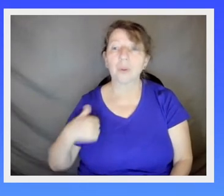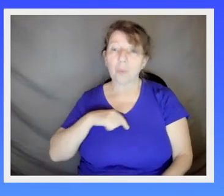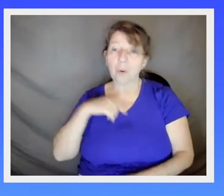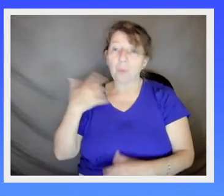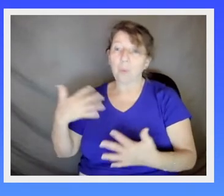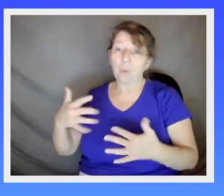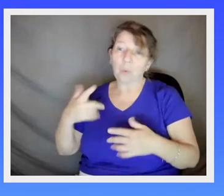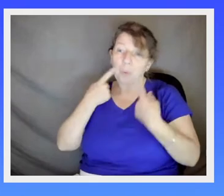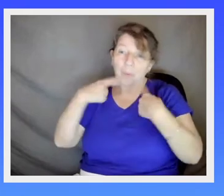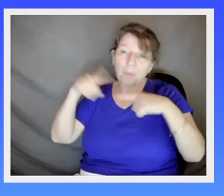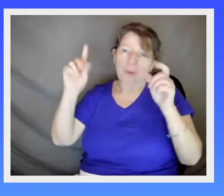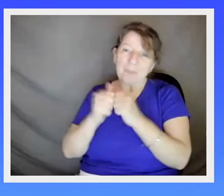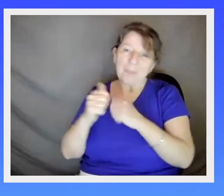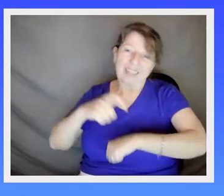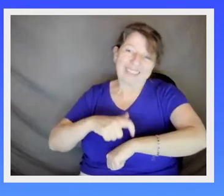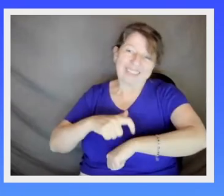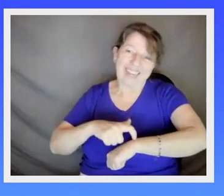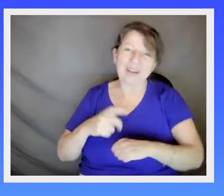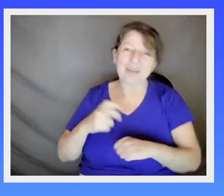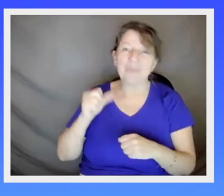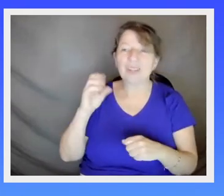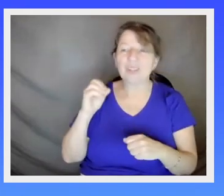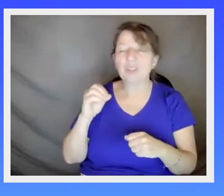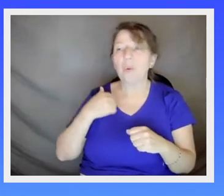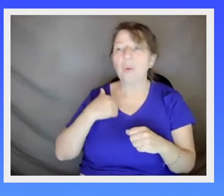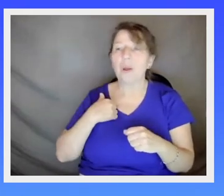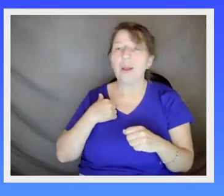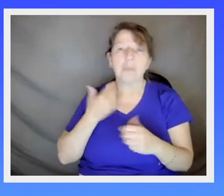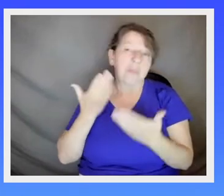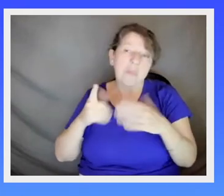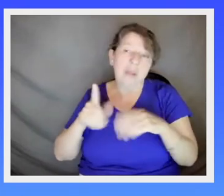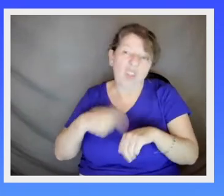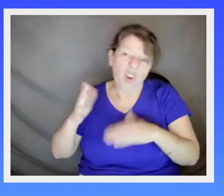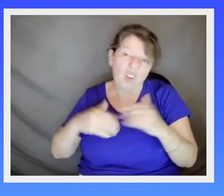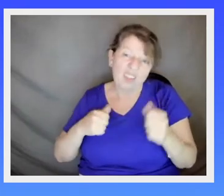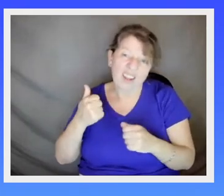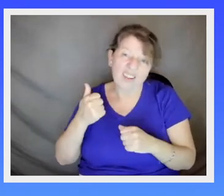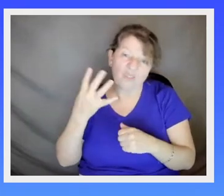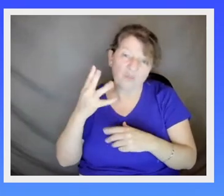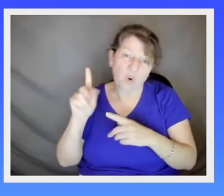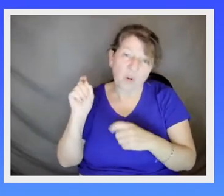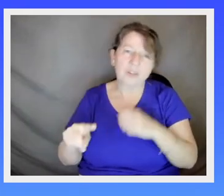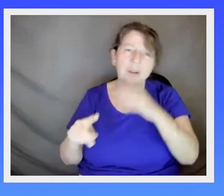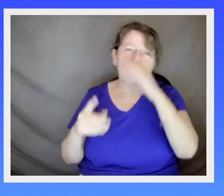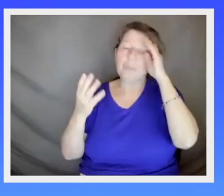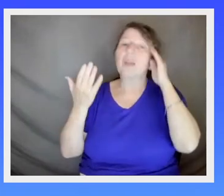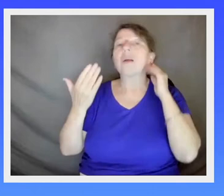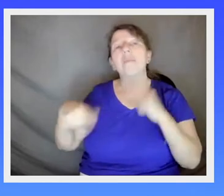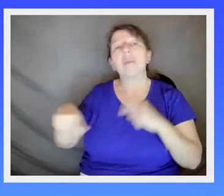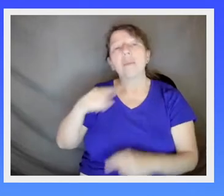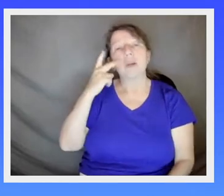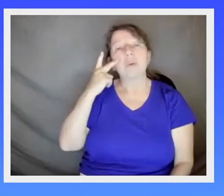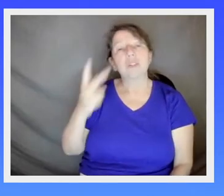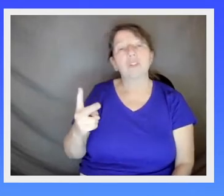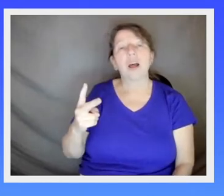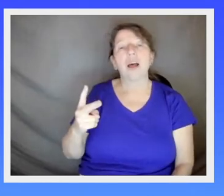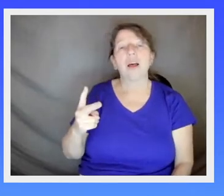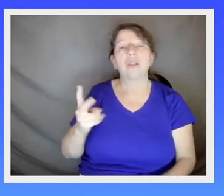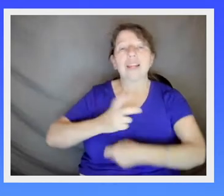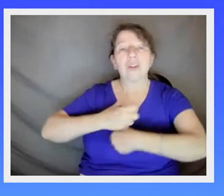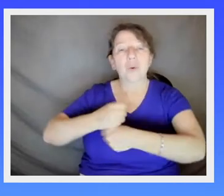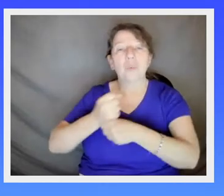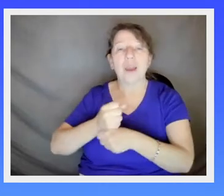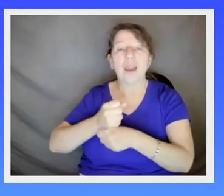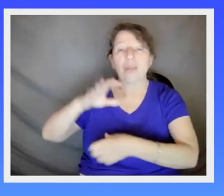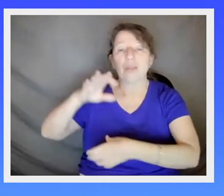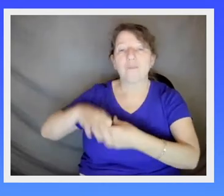realm. We're gonna talk revenue. So you might've seen the Create the Vote 2021 Boston Coalition's policy platform sets a